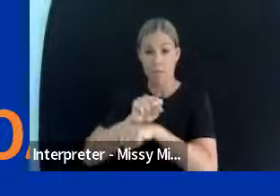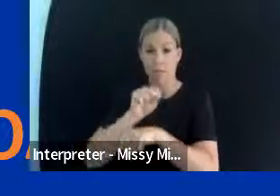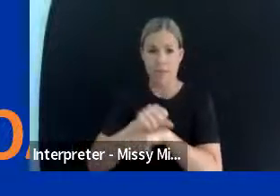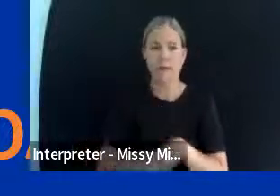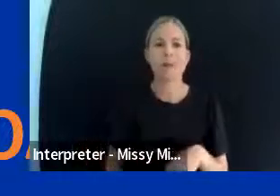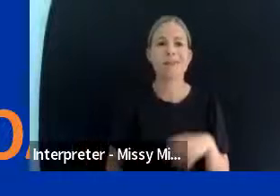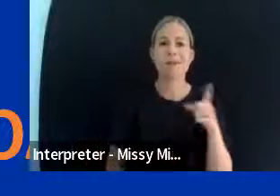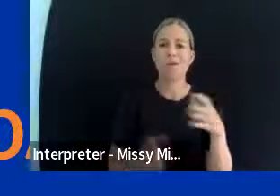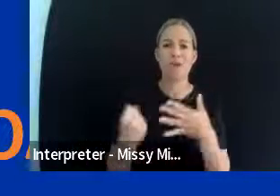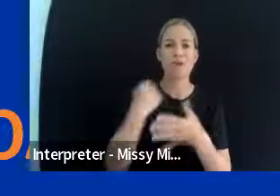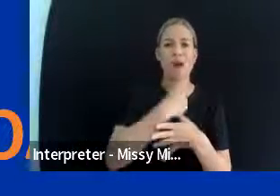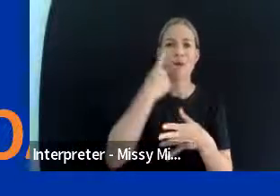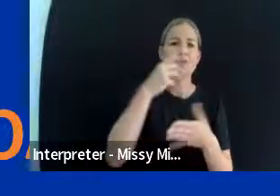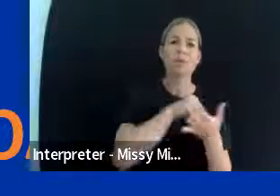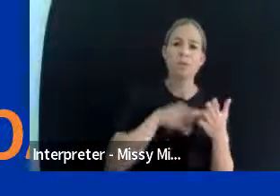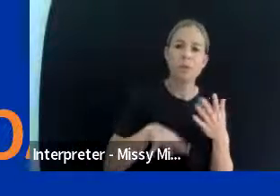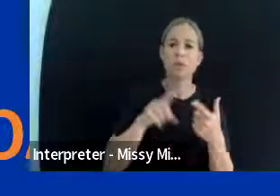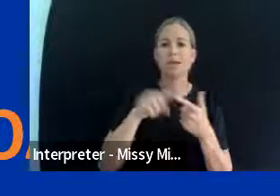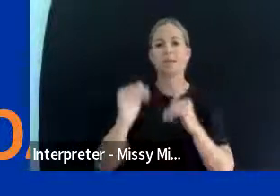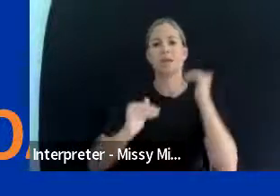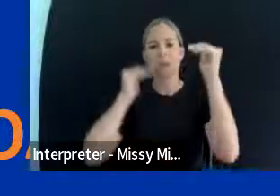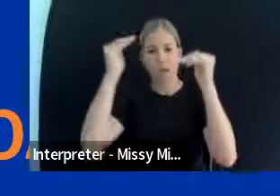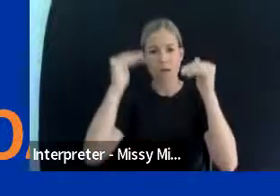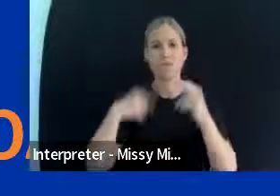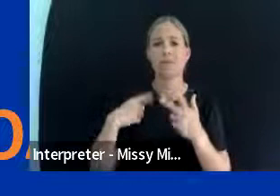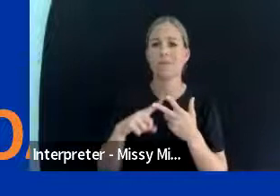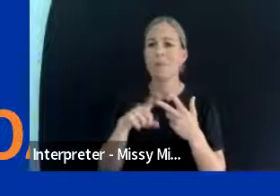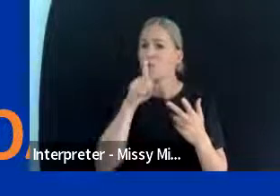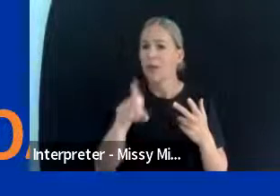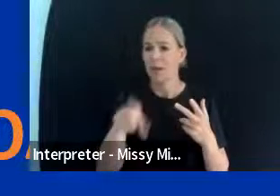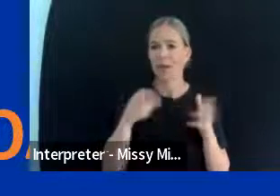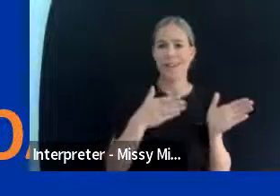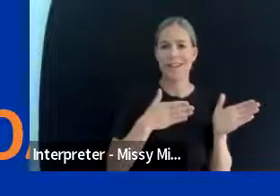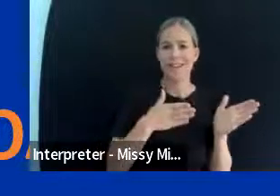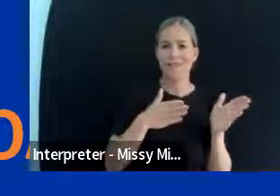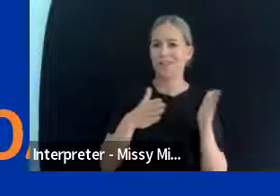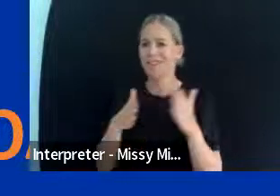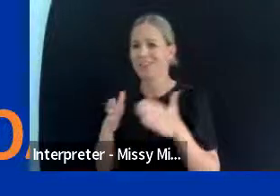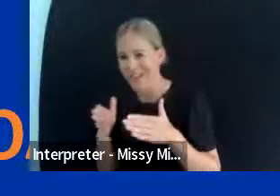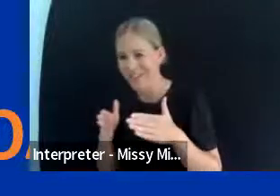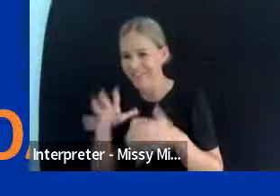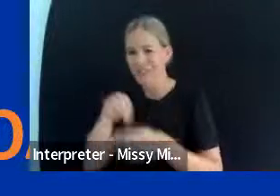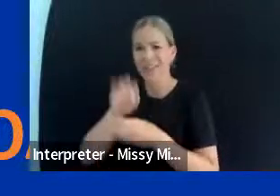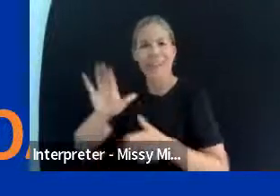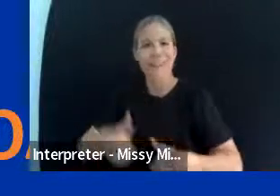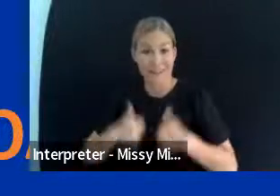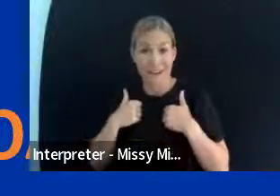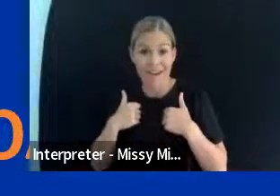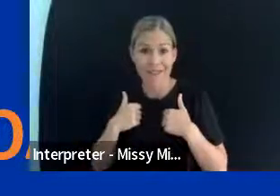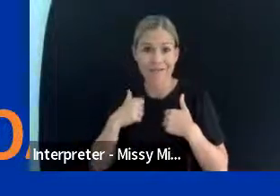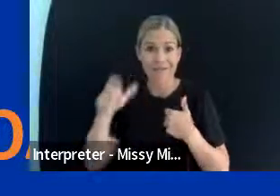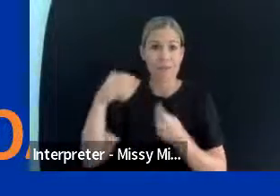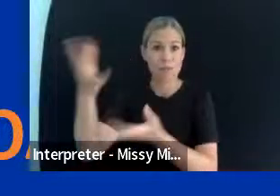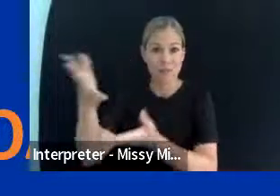for students, for adults, and now we need it to really shift what happens in people's lives, right? We know